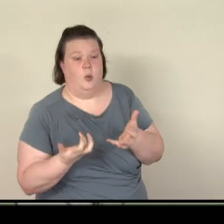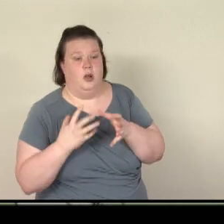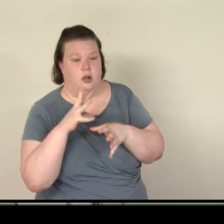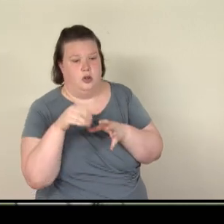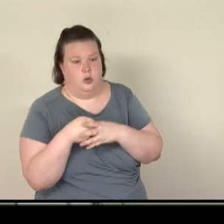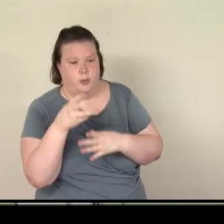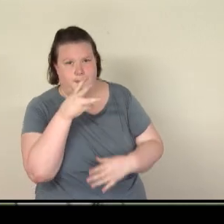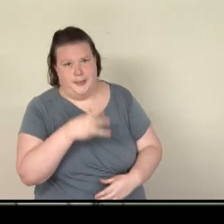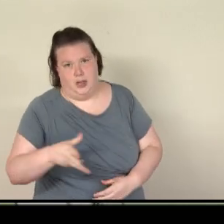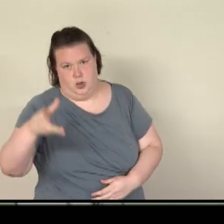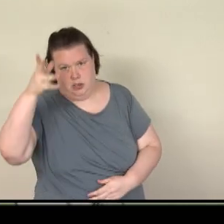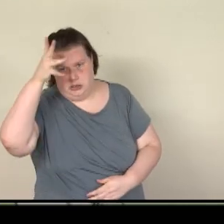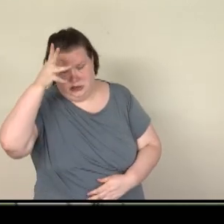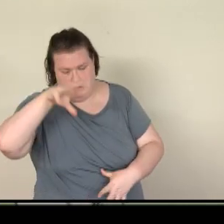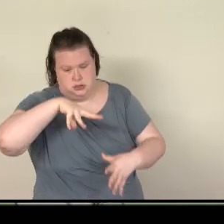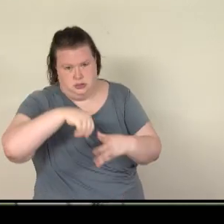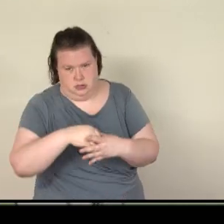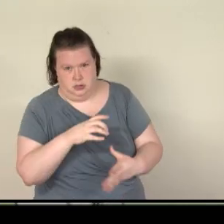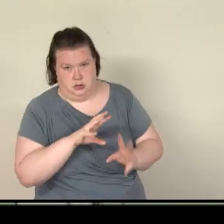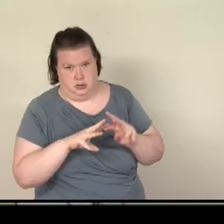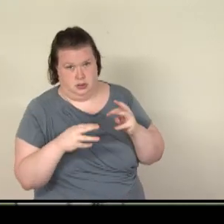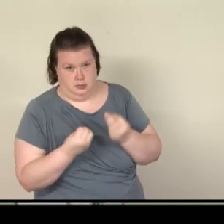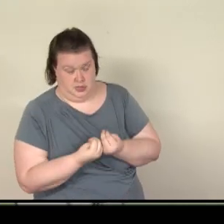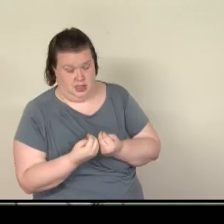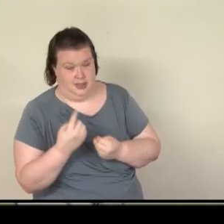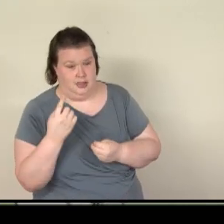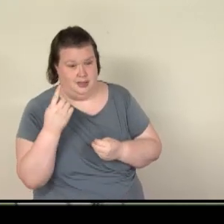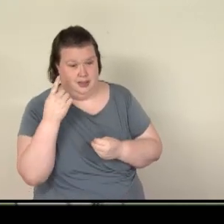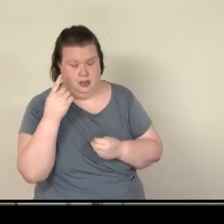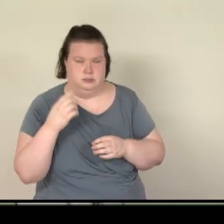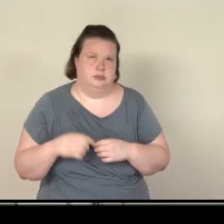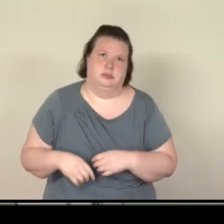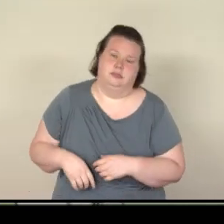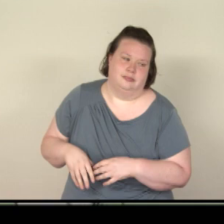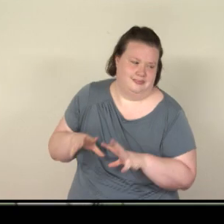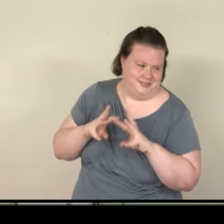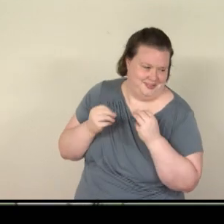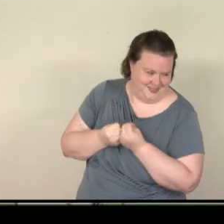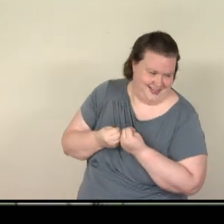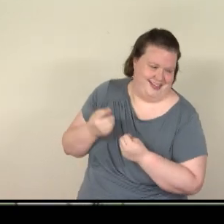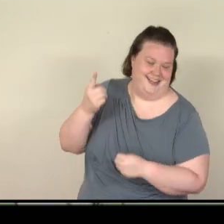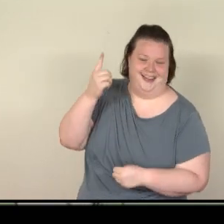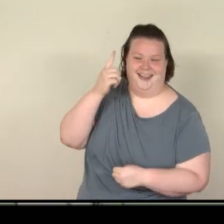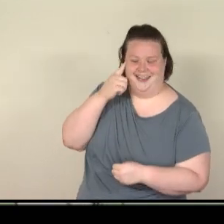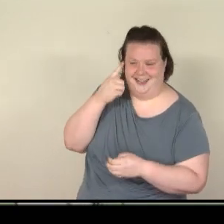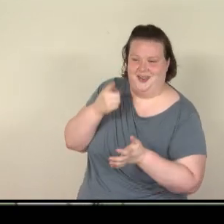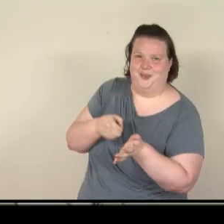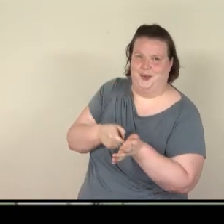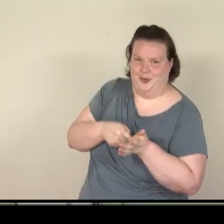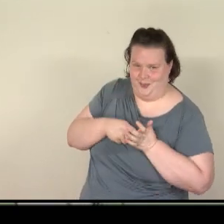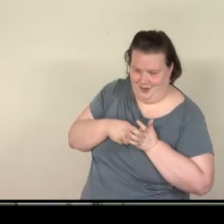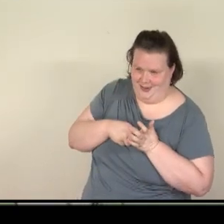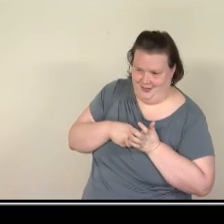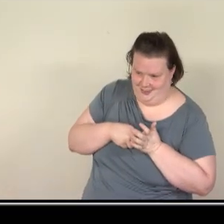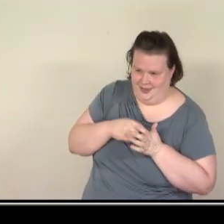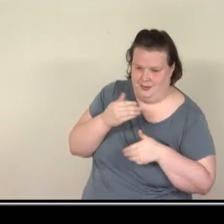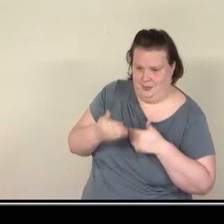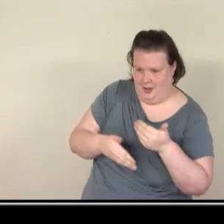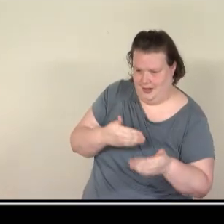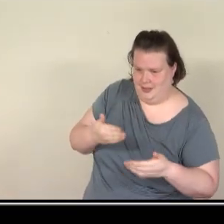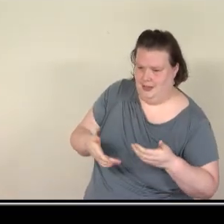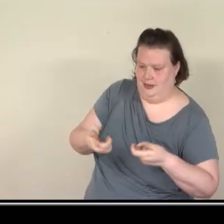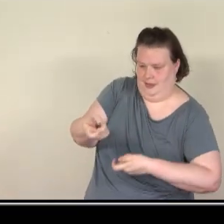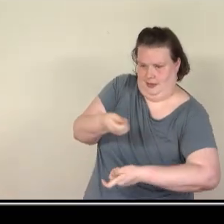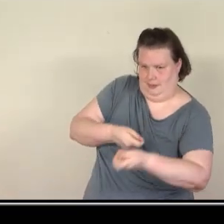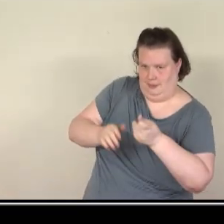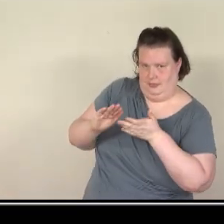be very vital, especially seeing how some of our other designs have kind of went through the process. I think bringing the parents and the